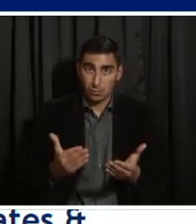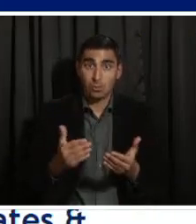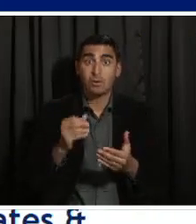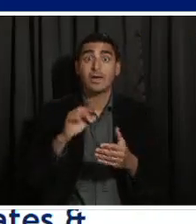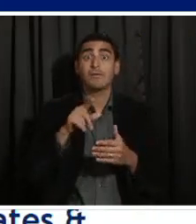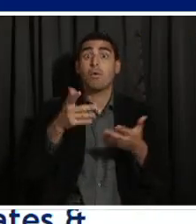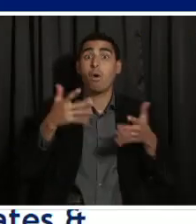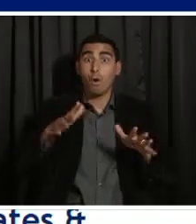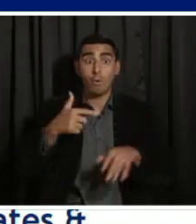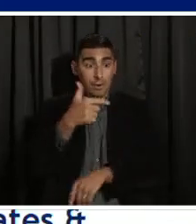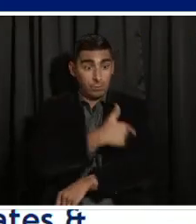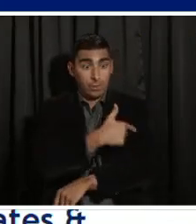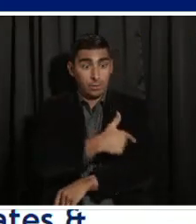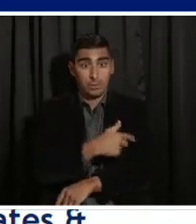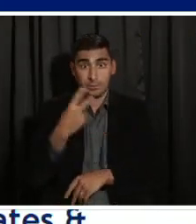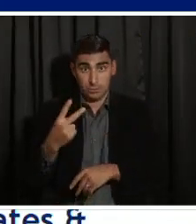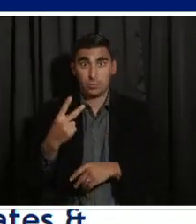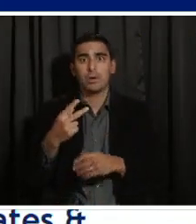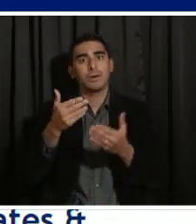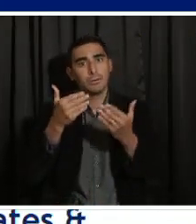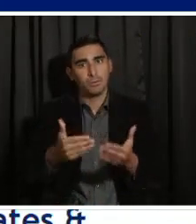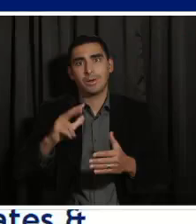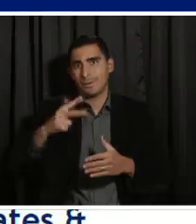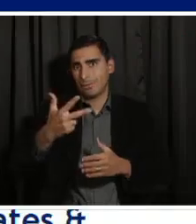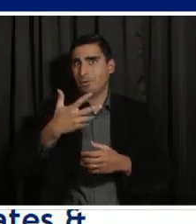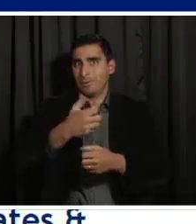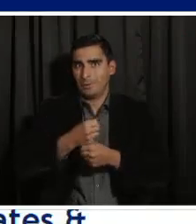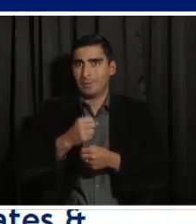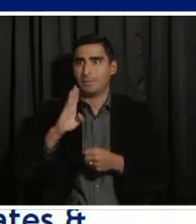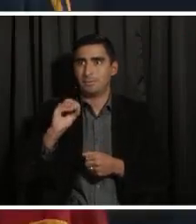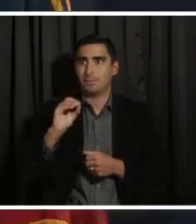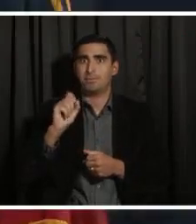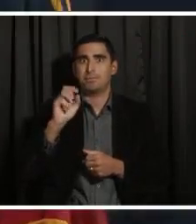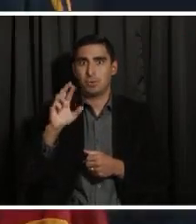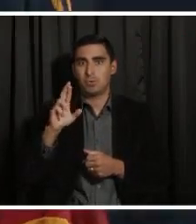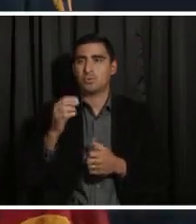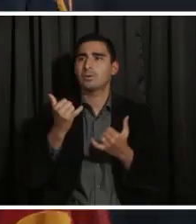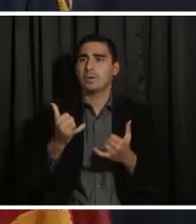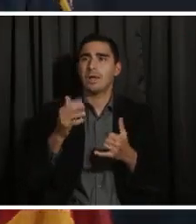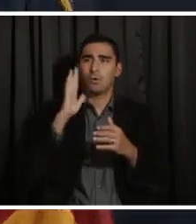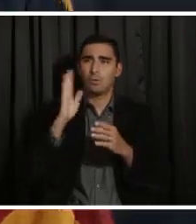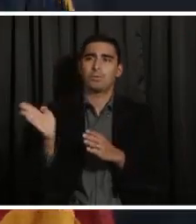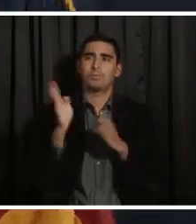vaccinated, get that booster. With that, we'll turn it over to Scott Bookman, Incident Commander.